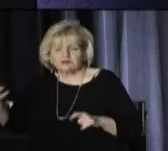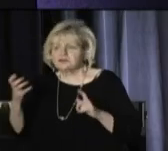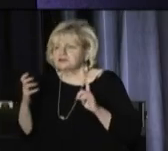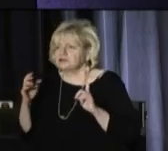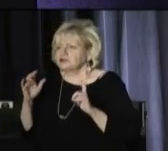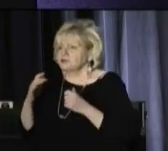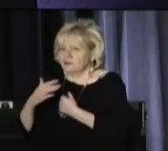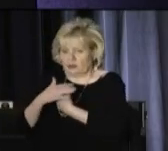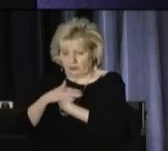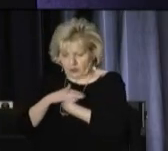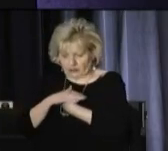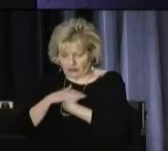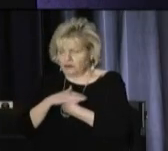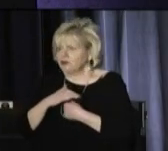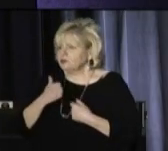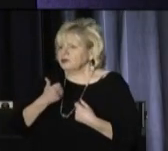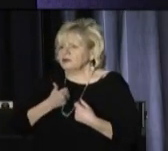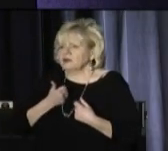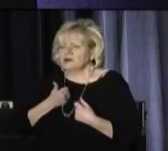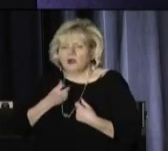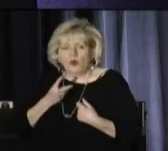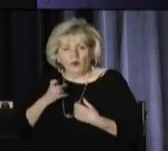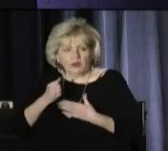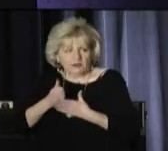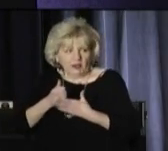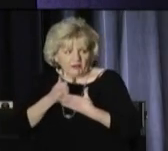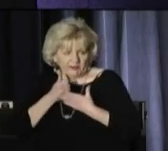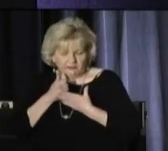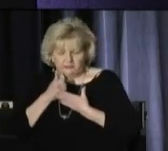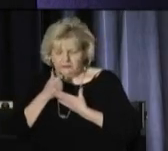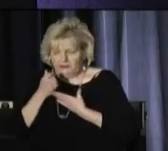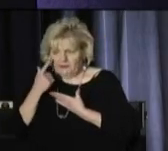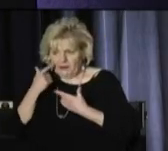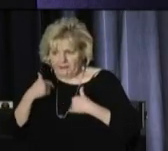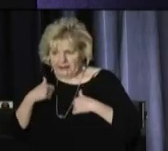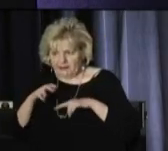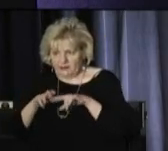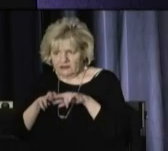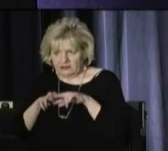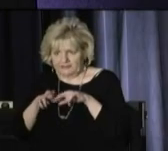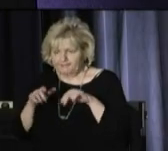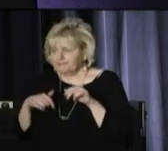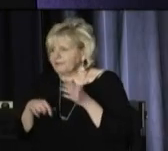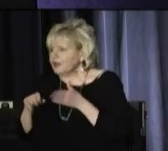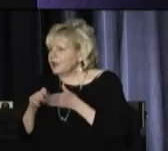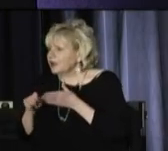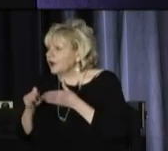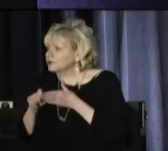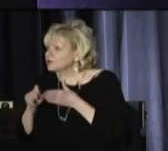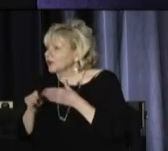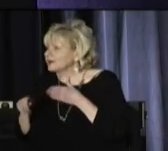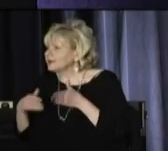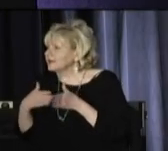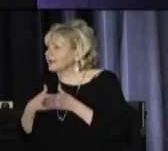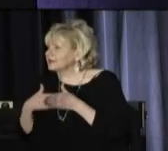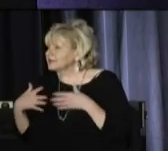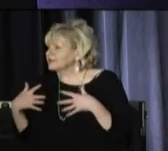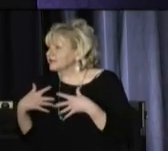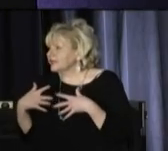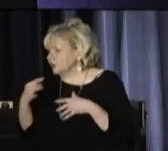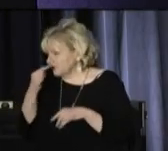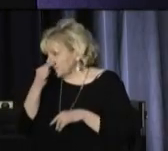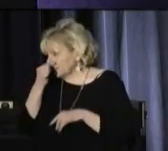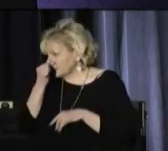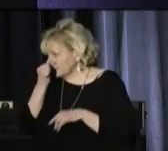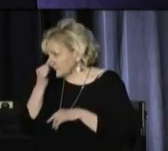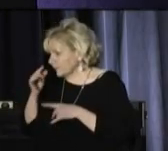on myself was really helpful to get me to sit down. I was writing against fear. And to be